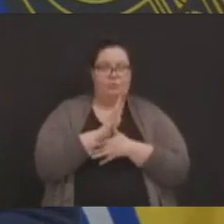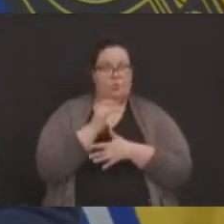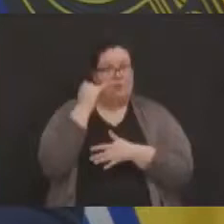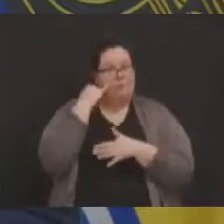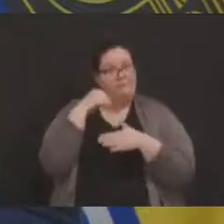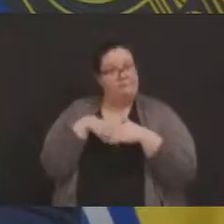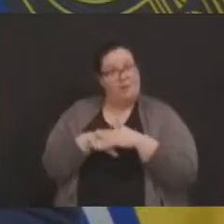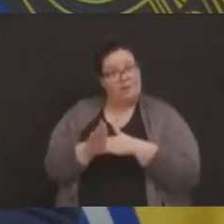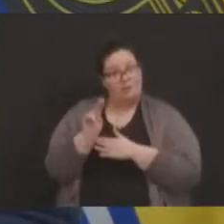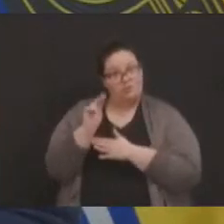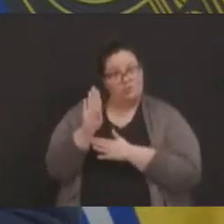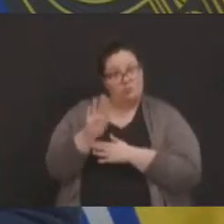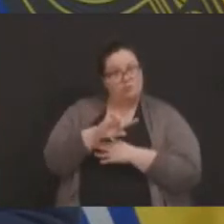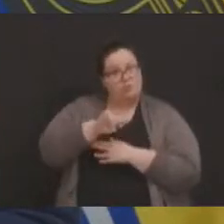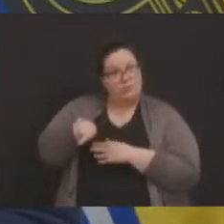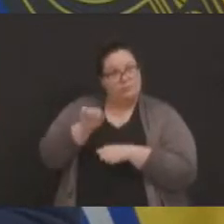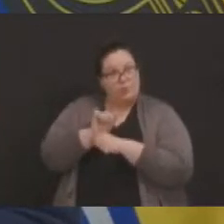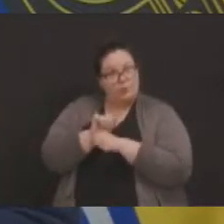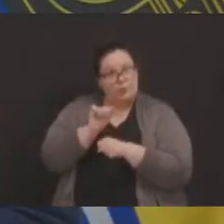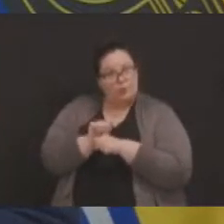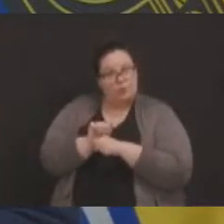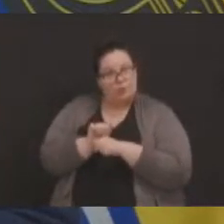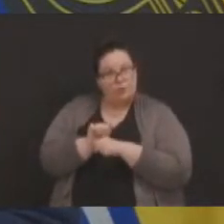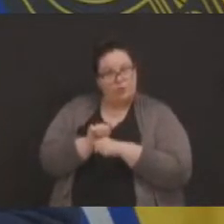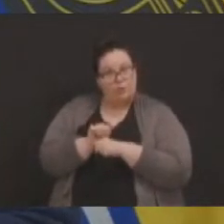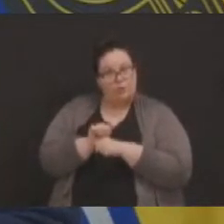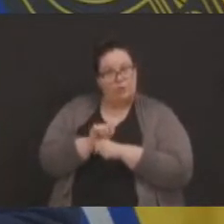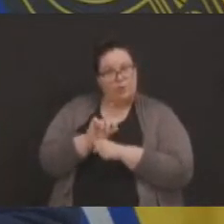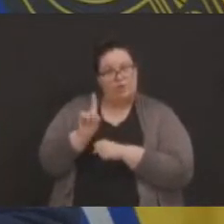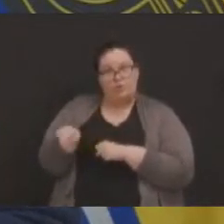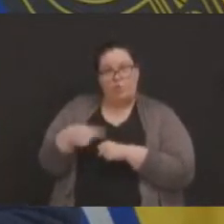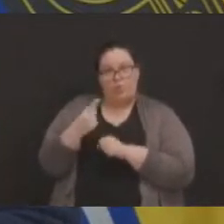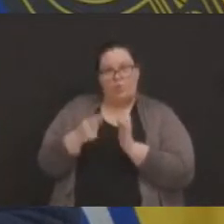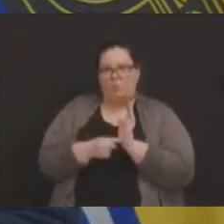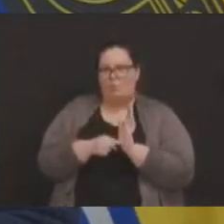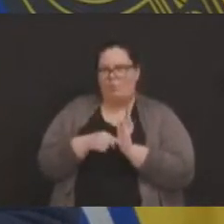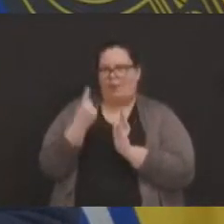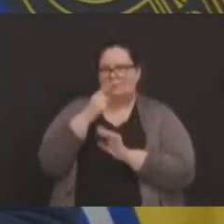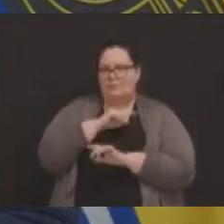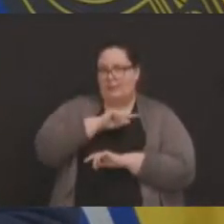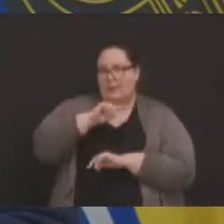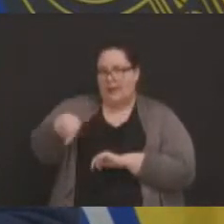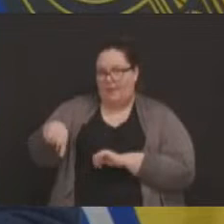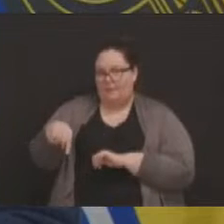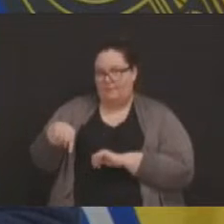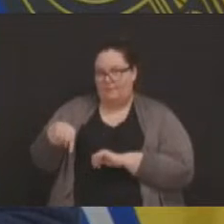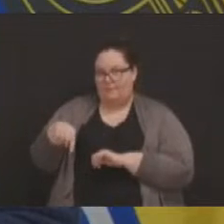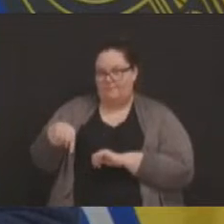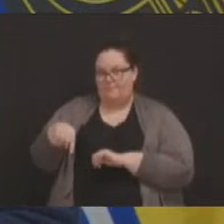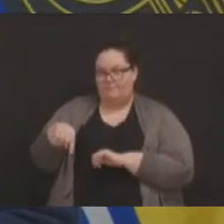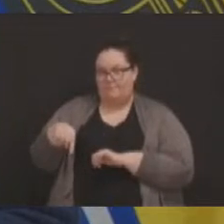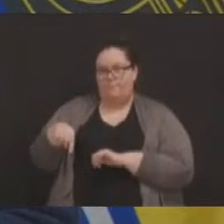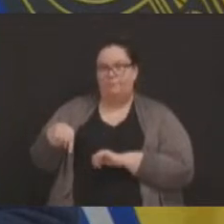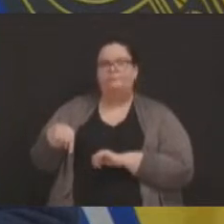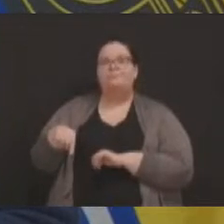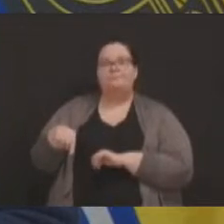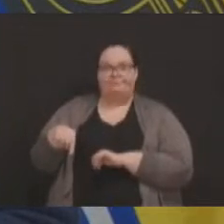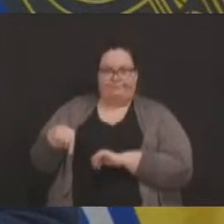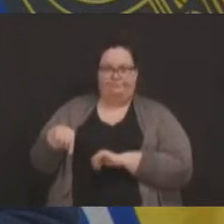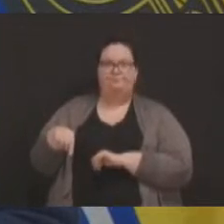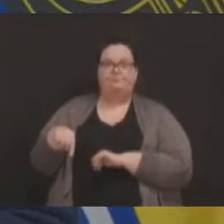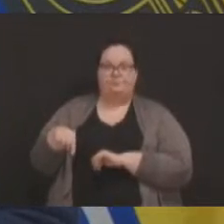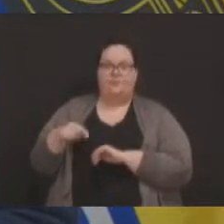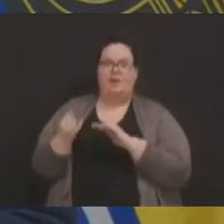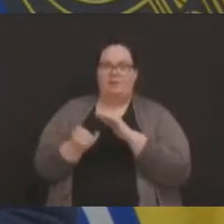deal will have to self-isolate for 14 days. This again is for the protection of our